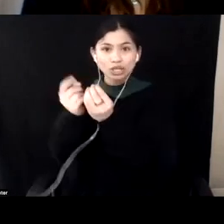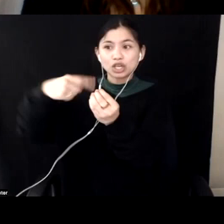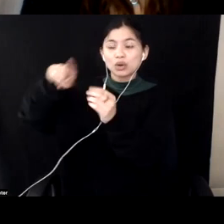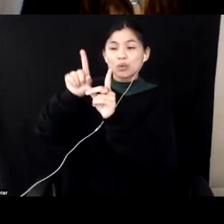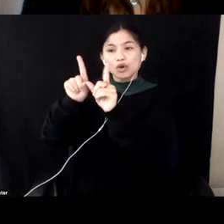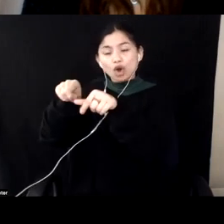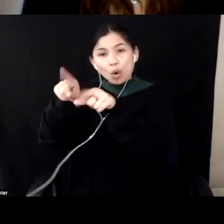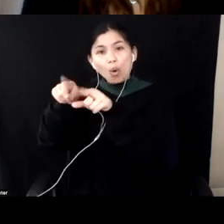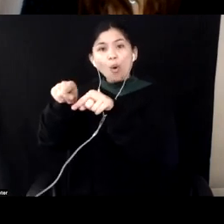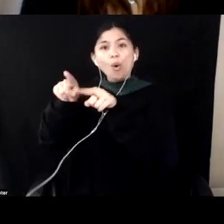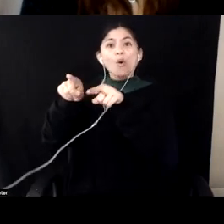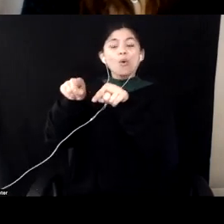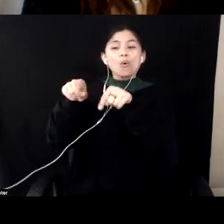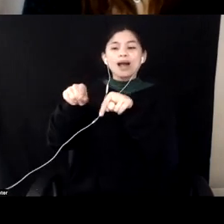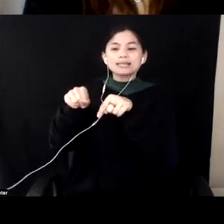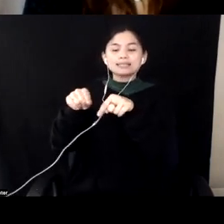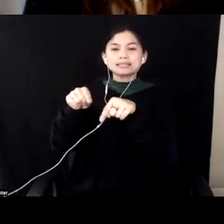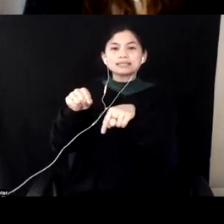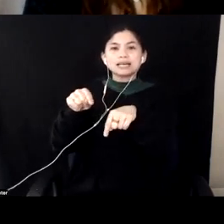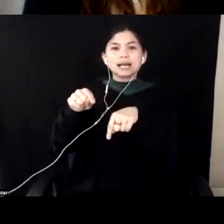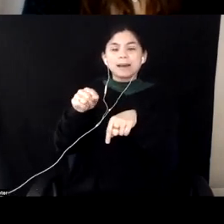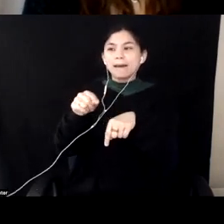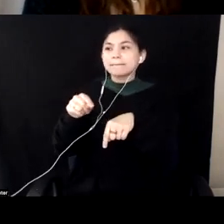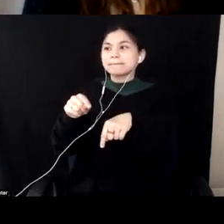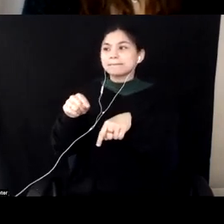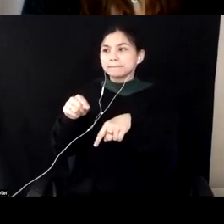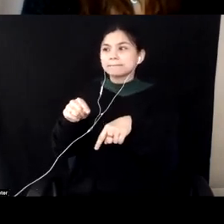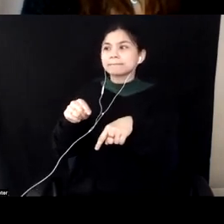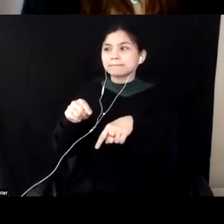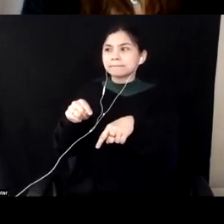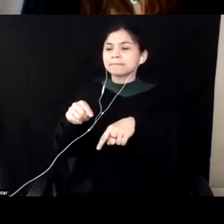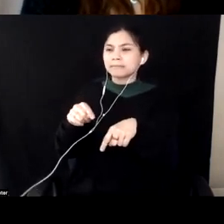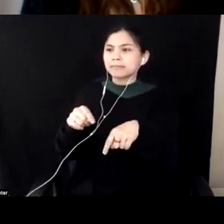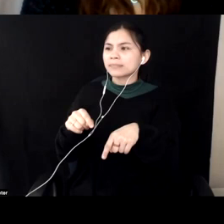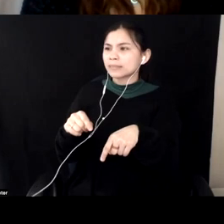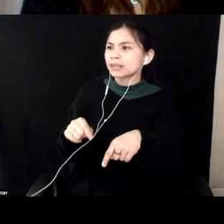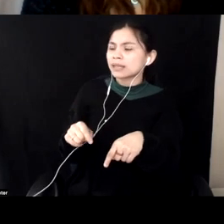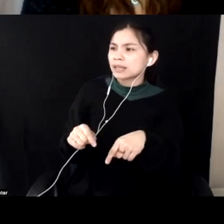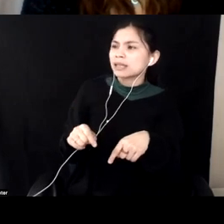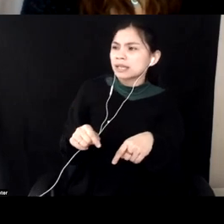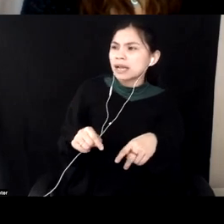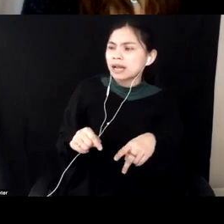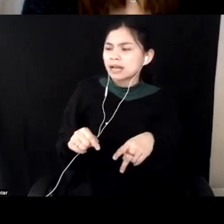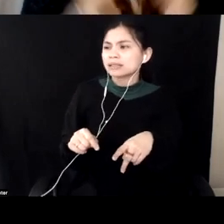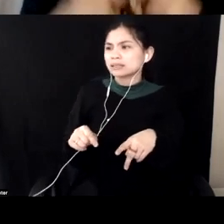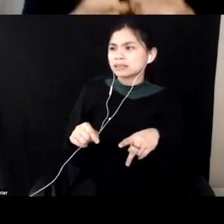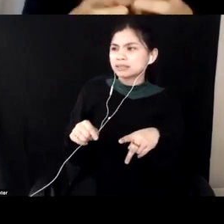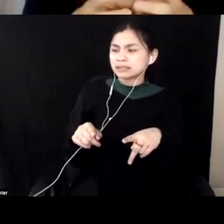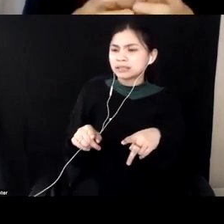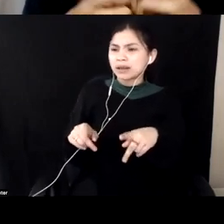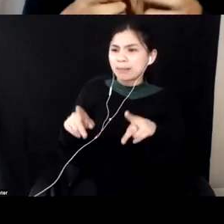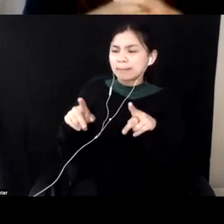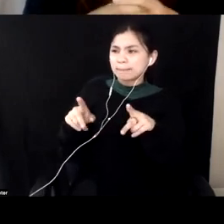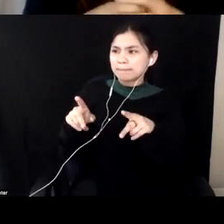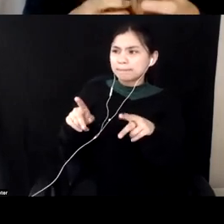the time, not only when you're employed, if that makes sense. So you need to be that